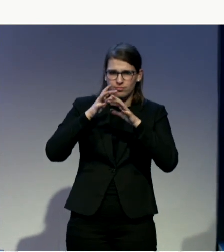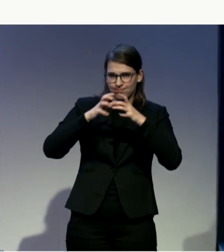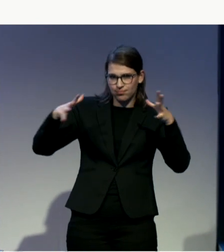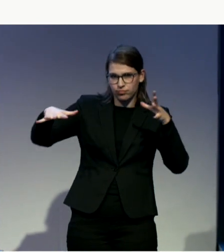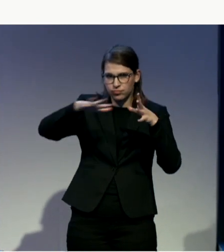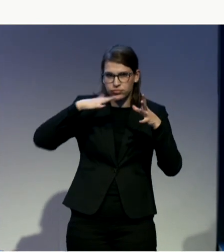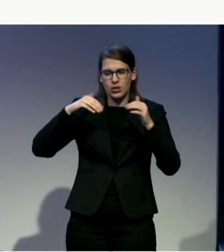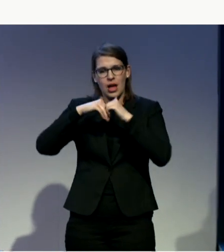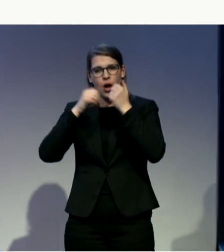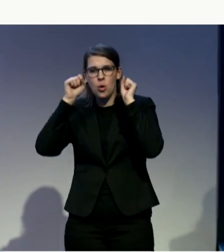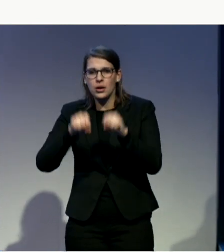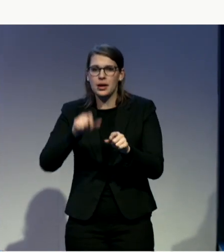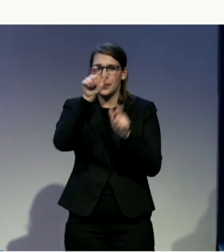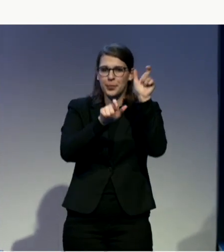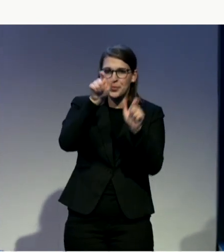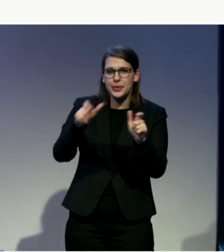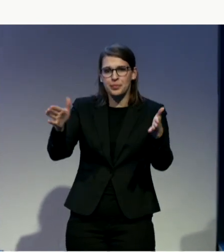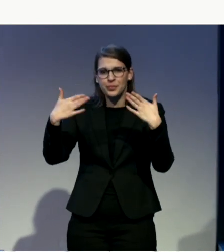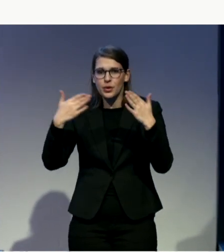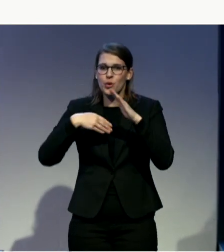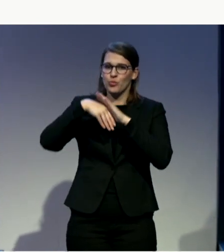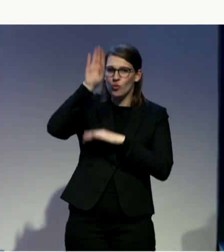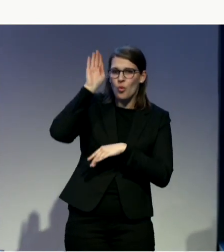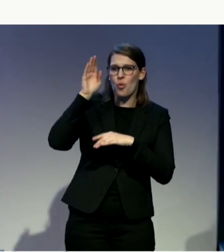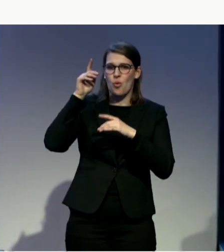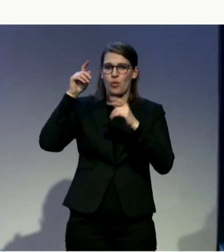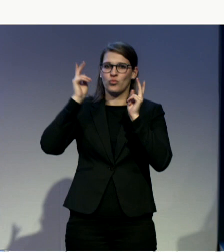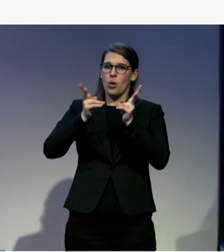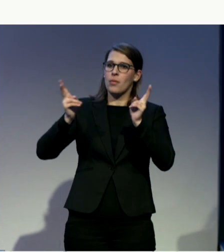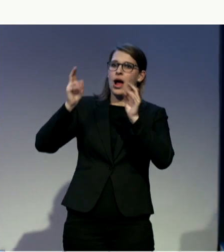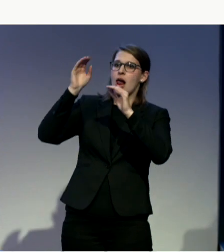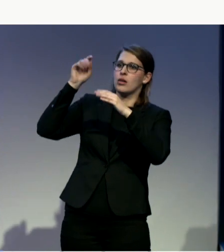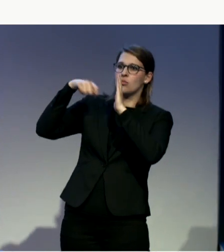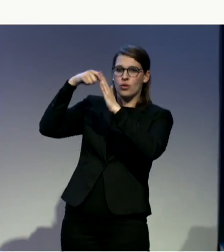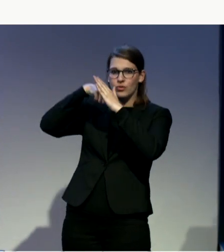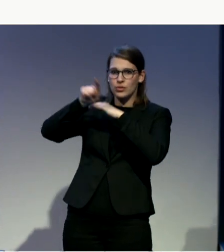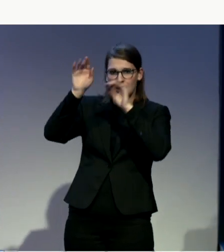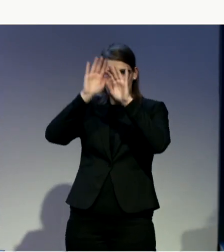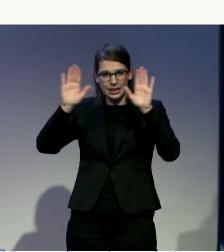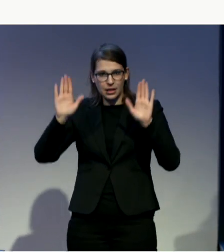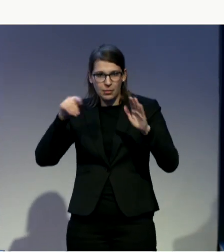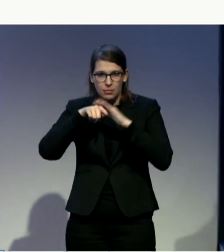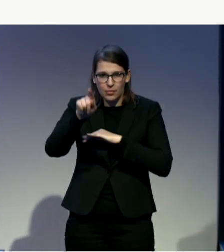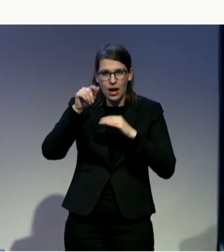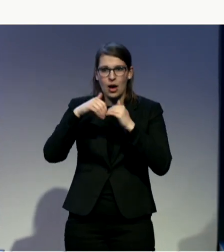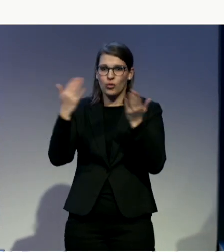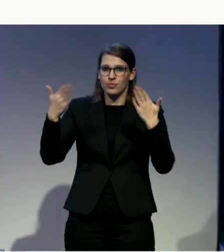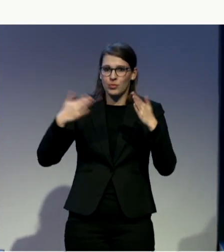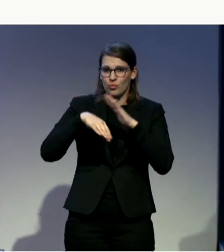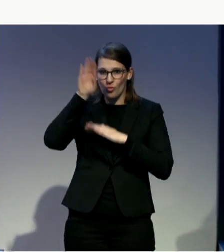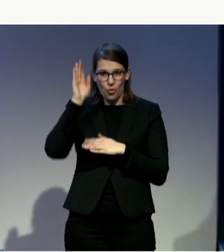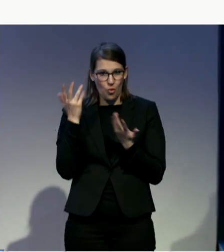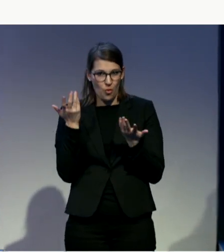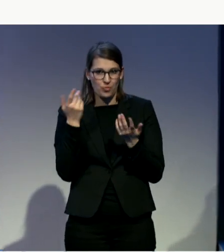is absolutely true. First of all, the movie industry, especially in America, is an industry. It's actually a business,